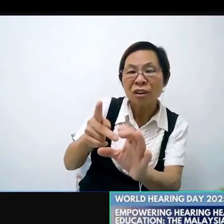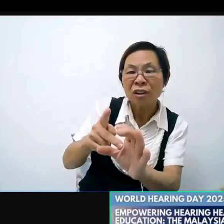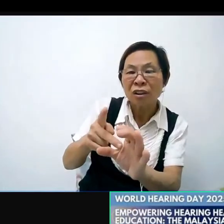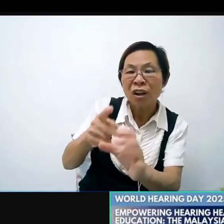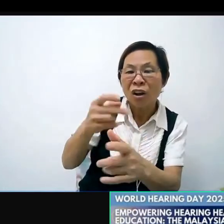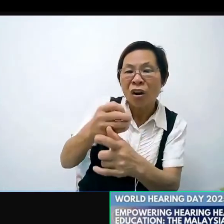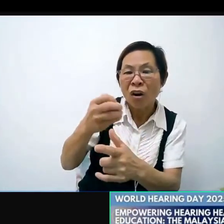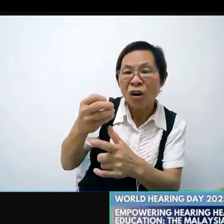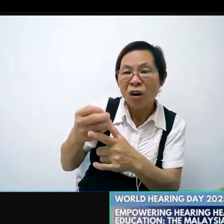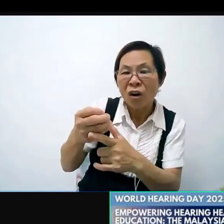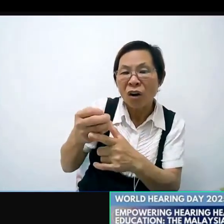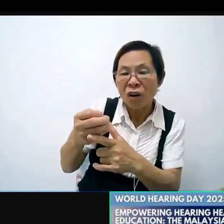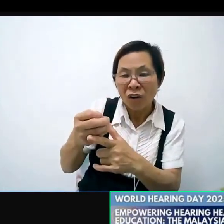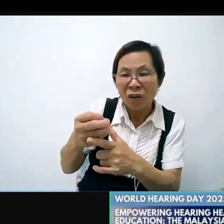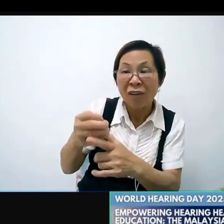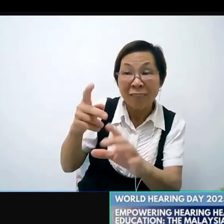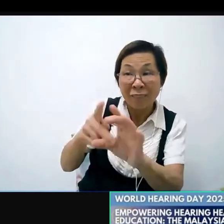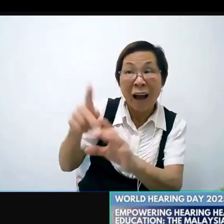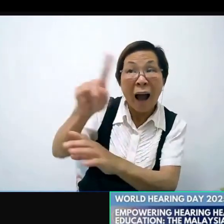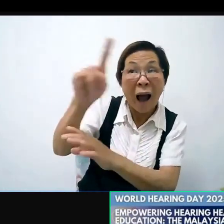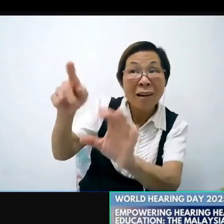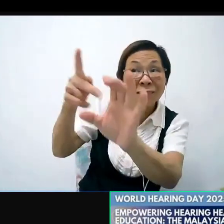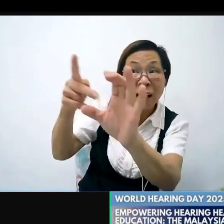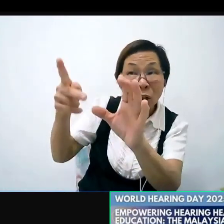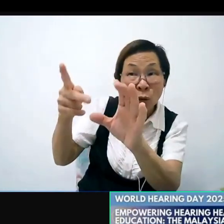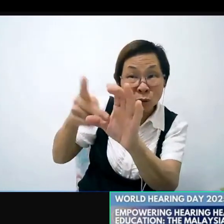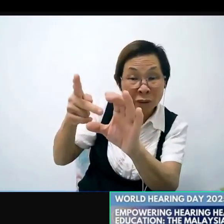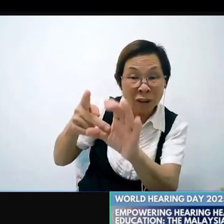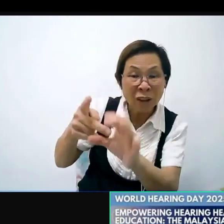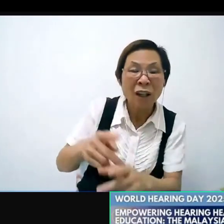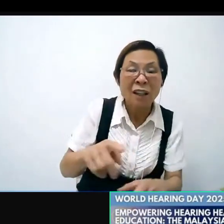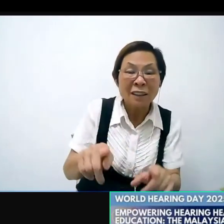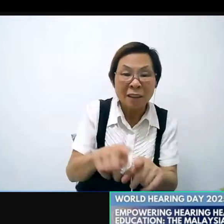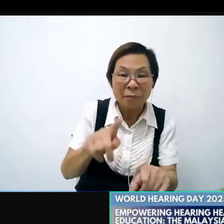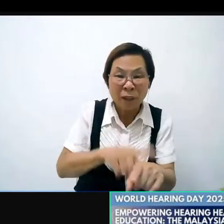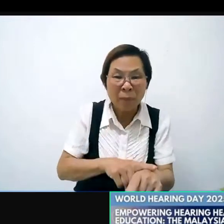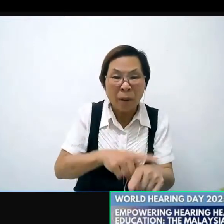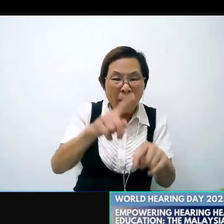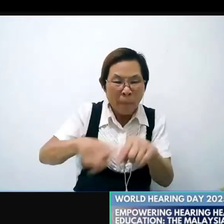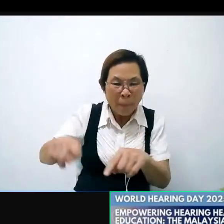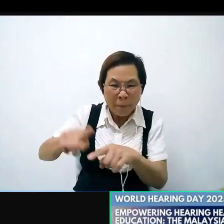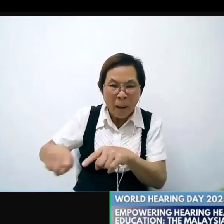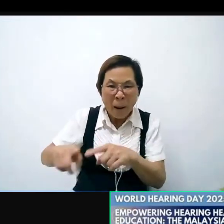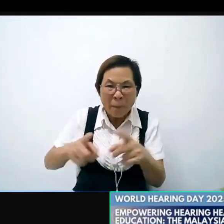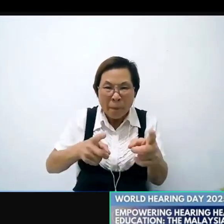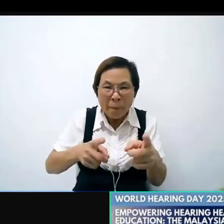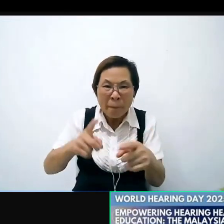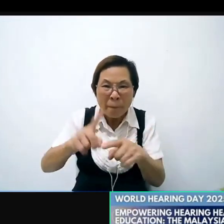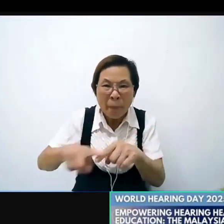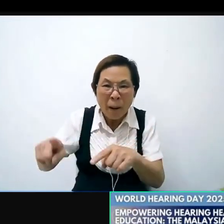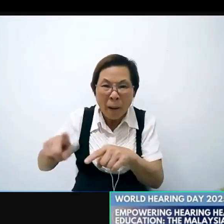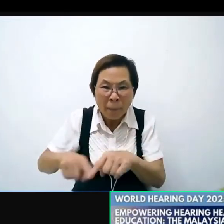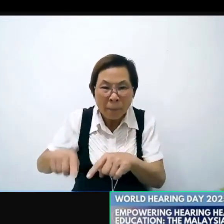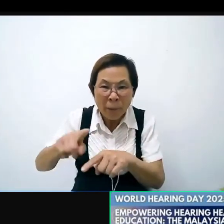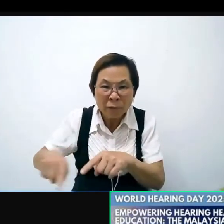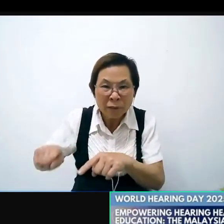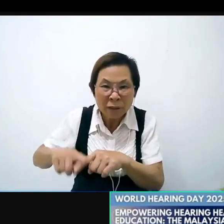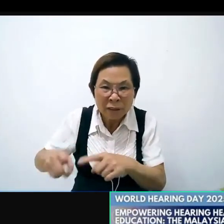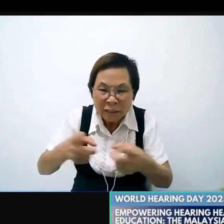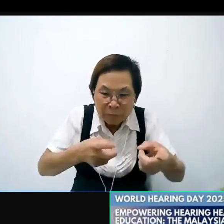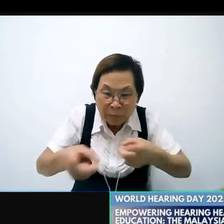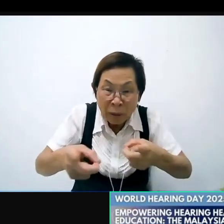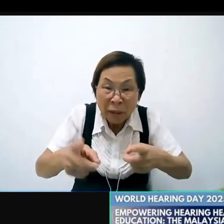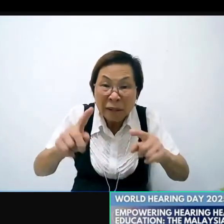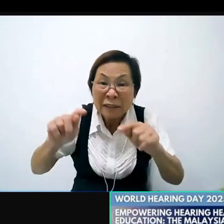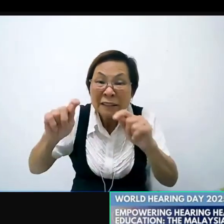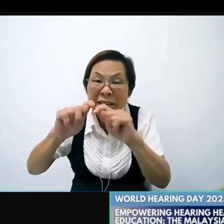or clinical psychologist. But at the same time, when I said about the multidisciplinary team, we can't just forget teacher as part of